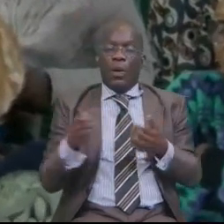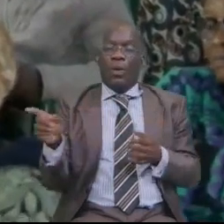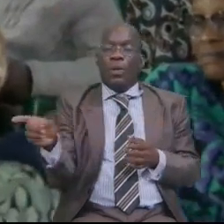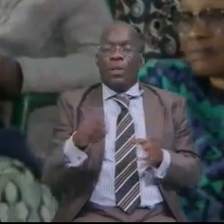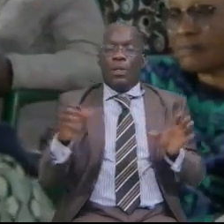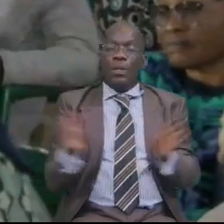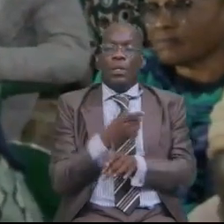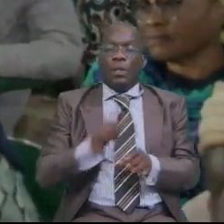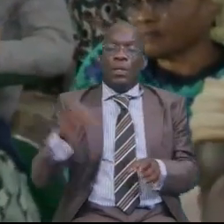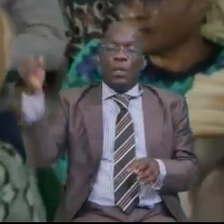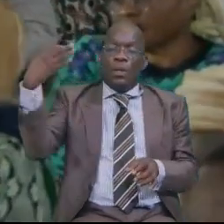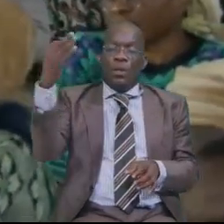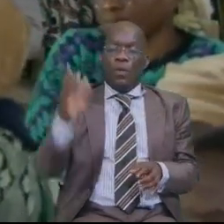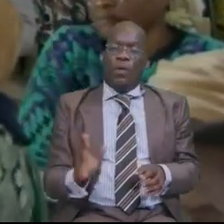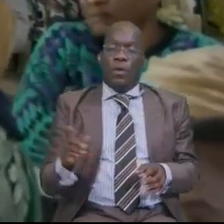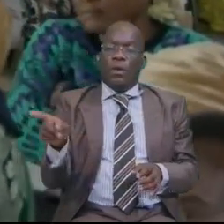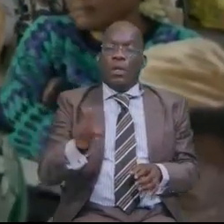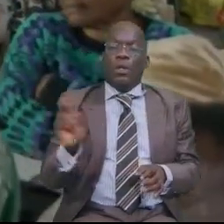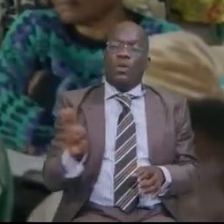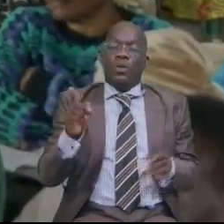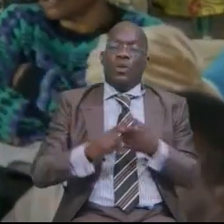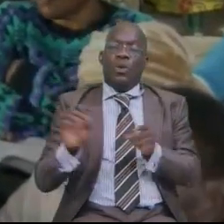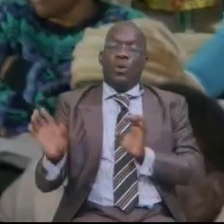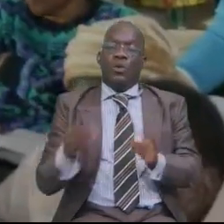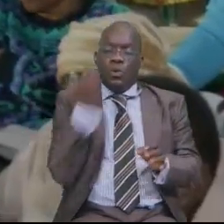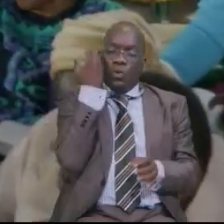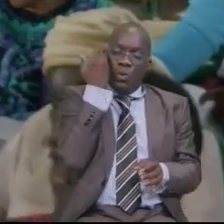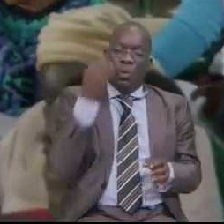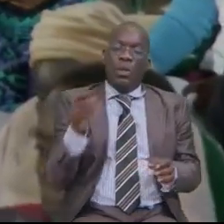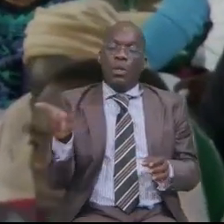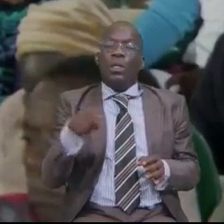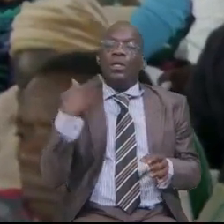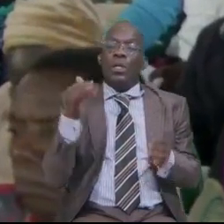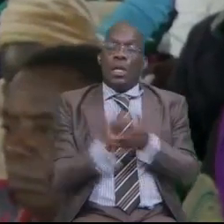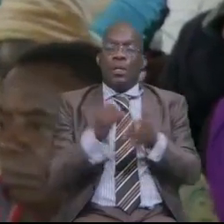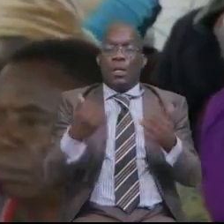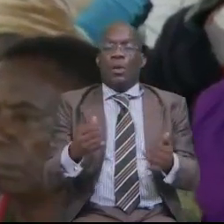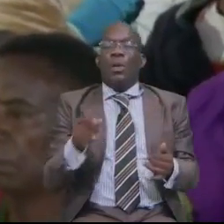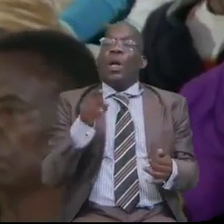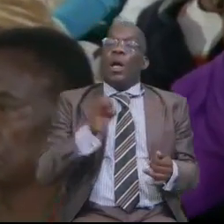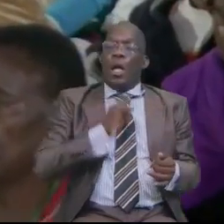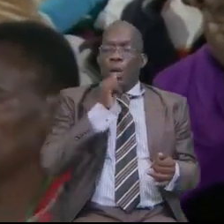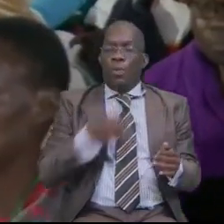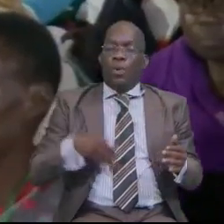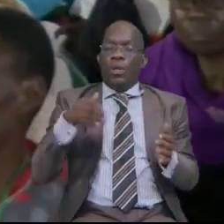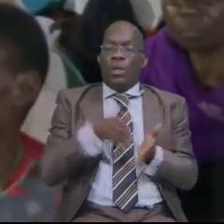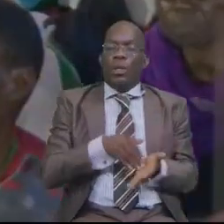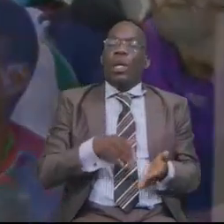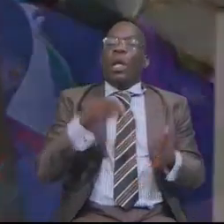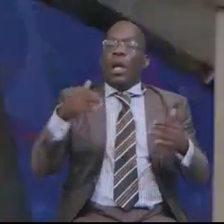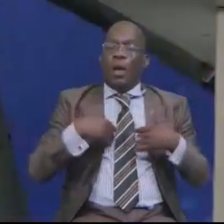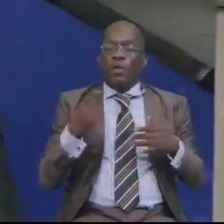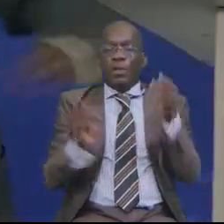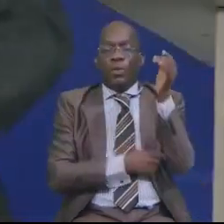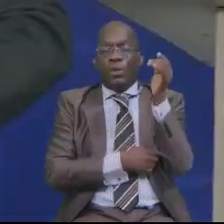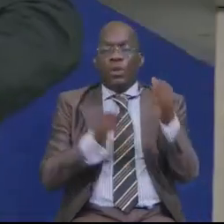He used to commit adultery, and now he says he's born again, and he's having the temptation to commit